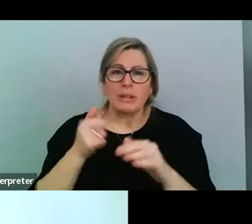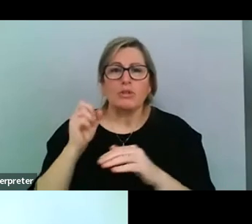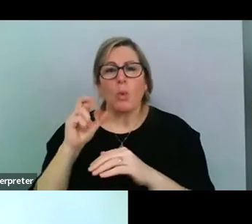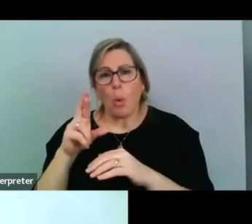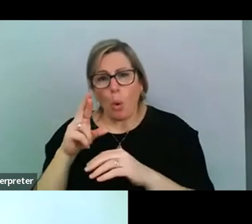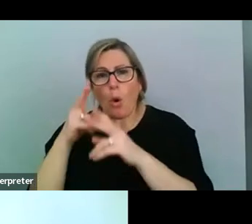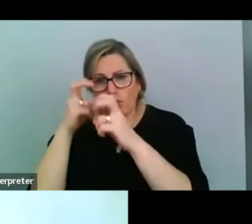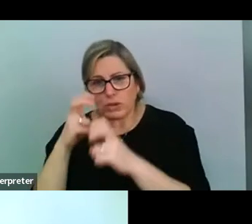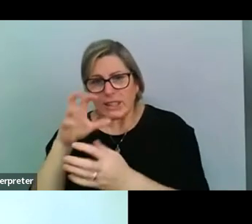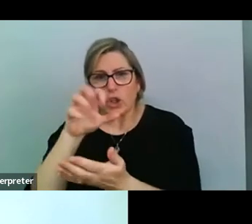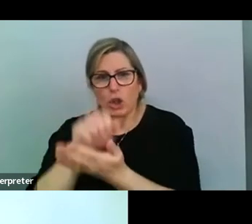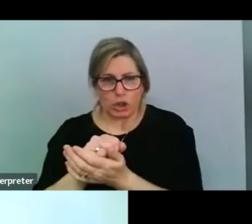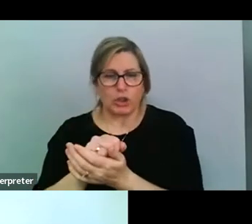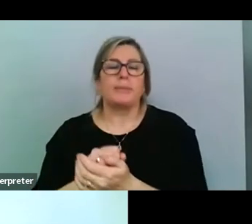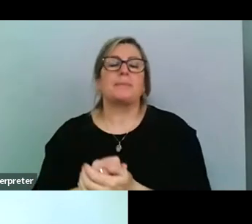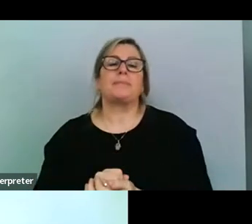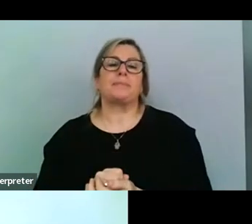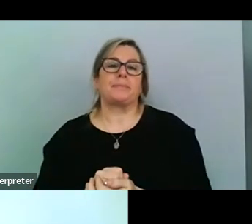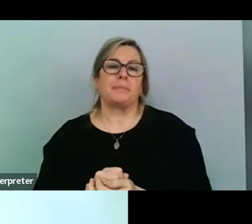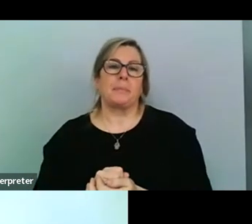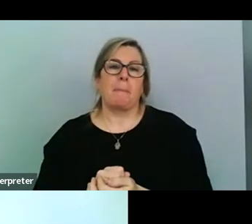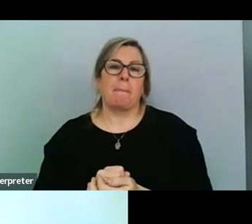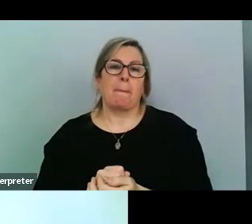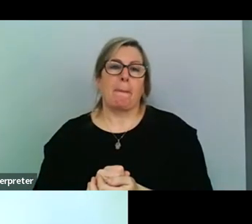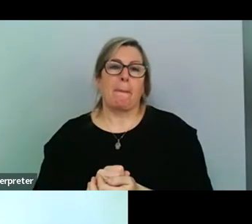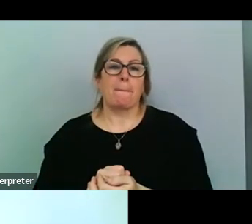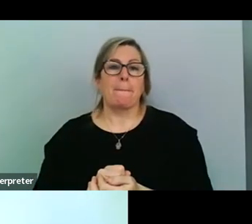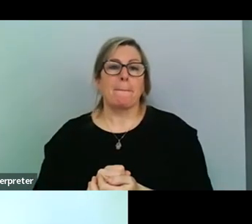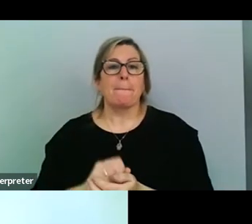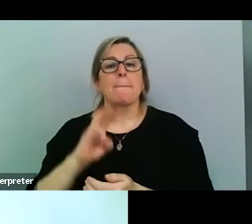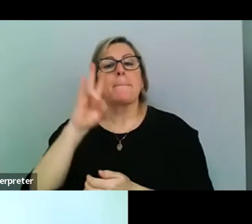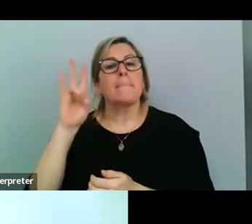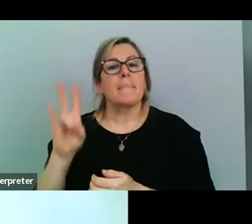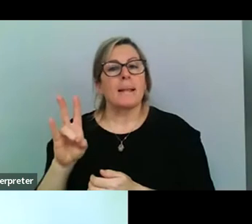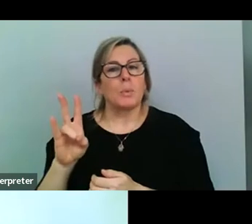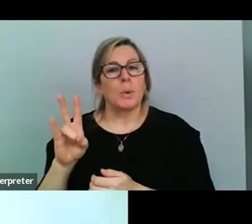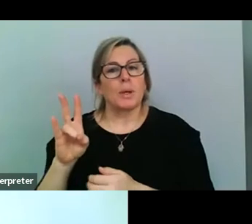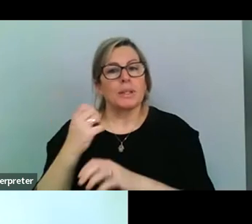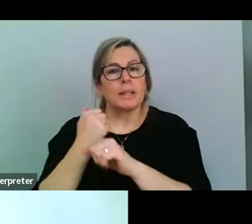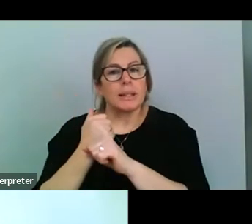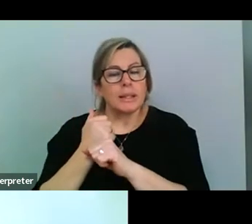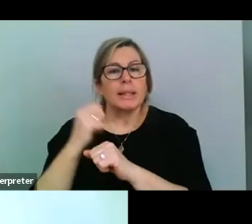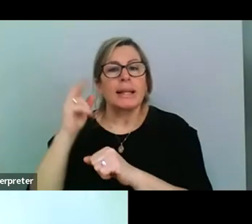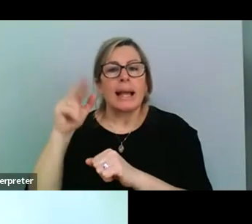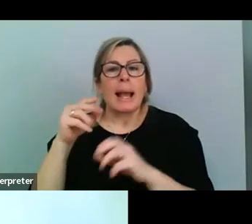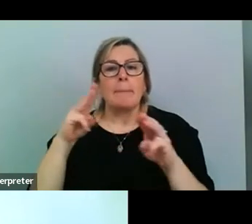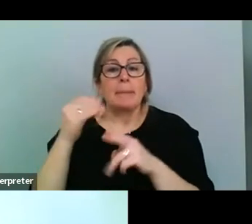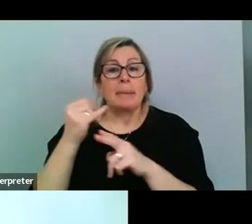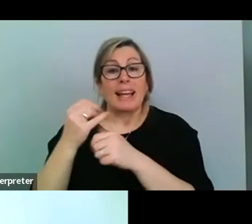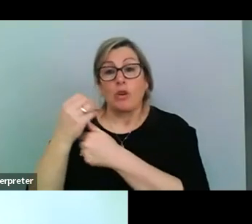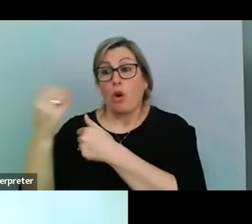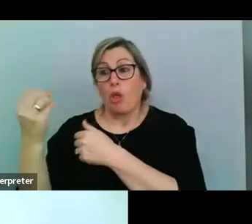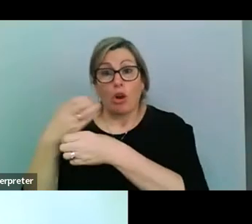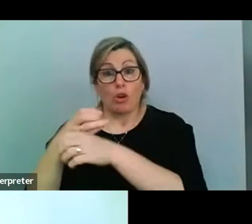Question here about can people in other countries make